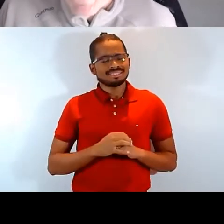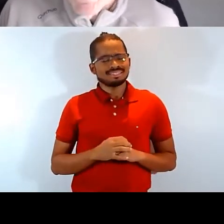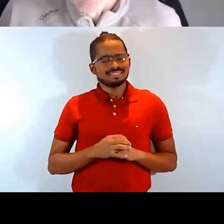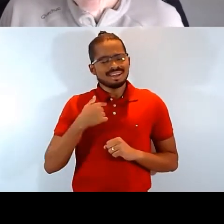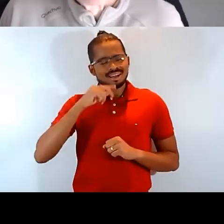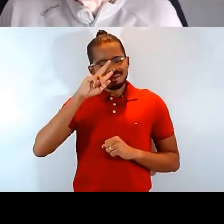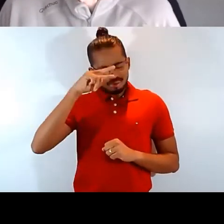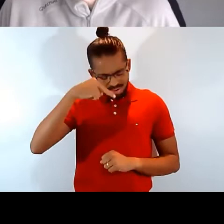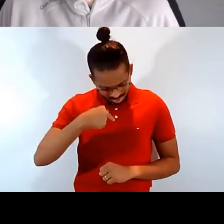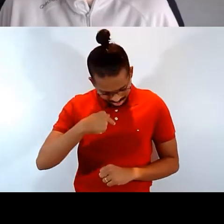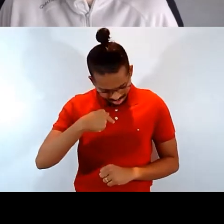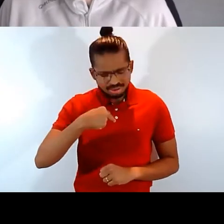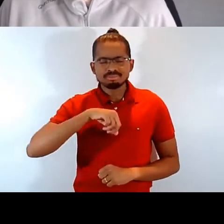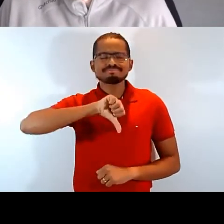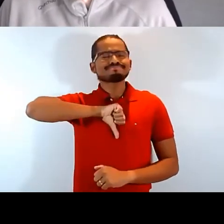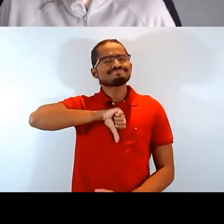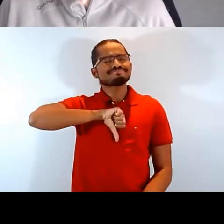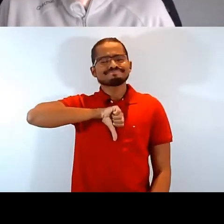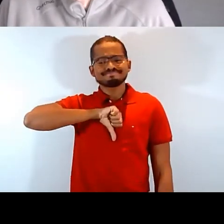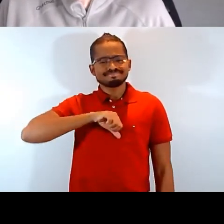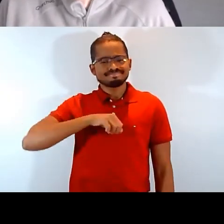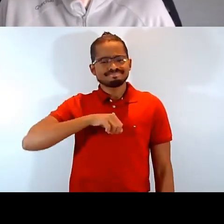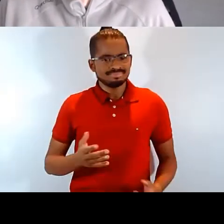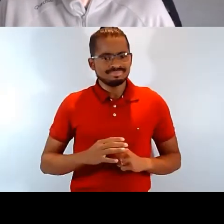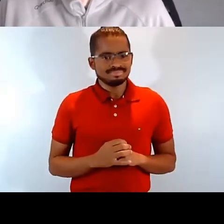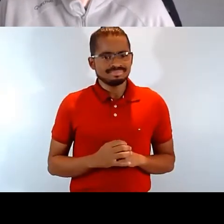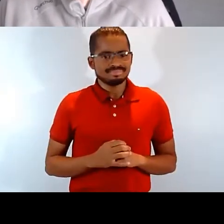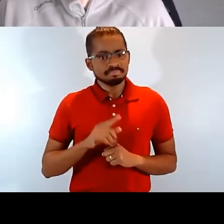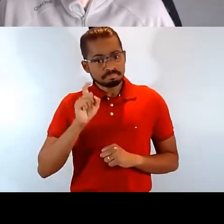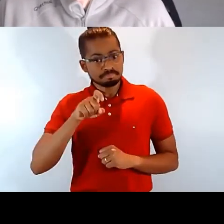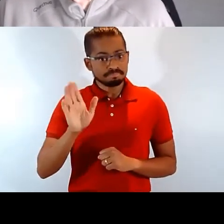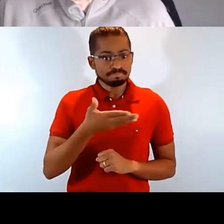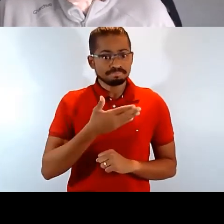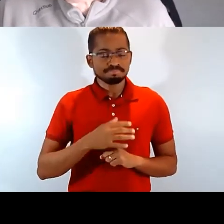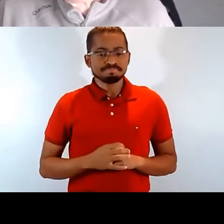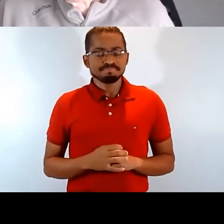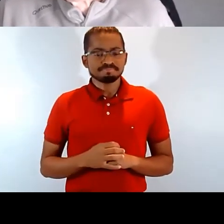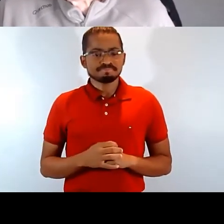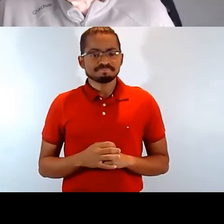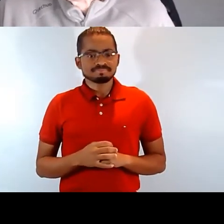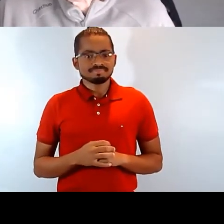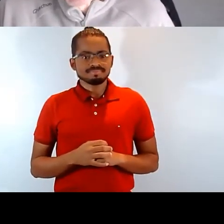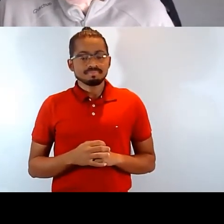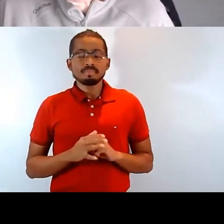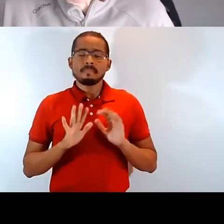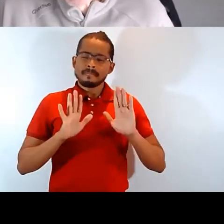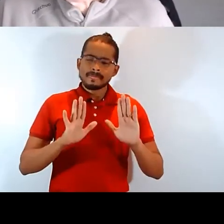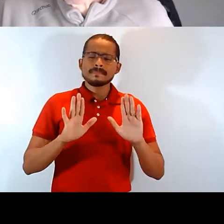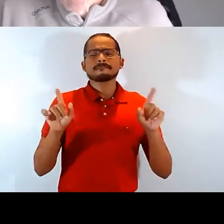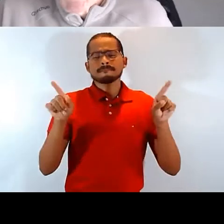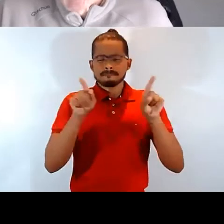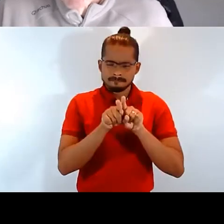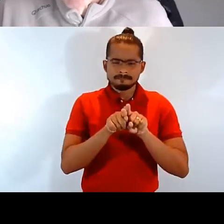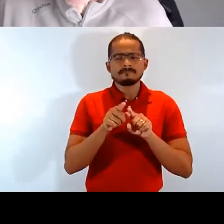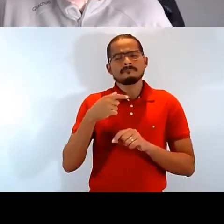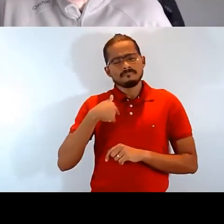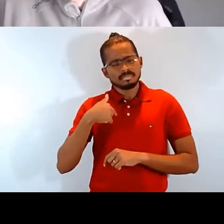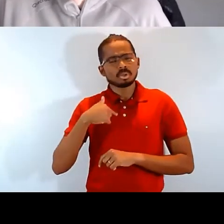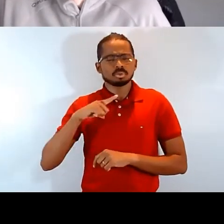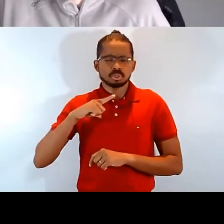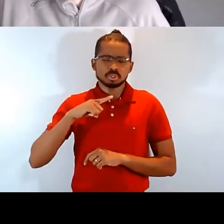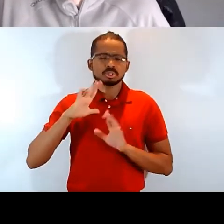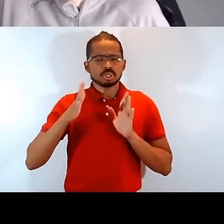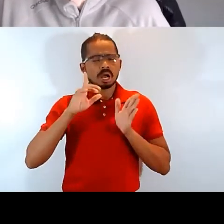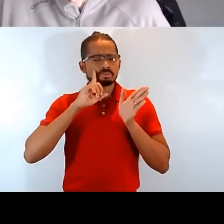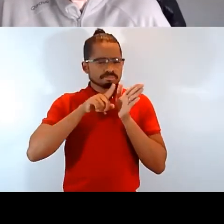Okay, next slide, please. I did a lot of observation and